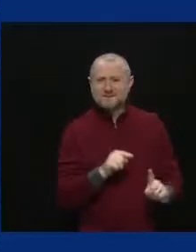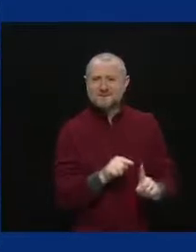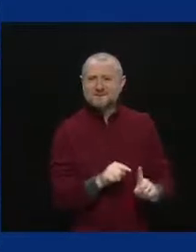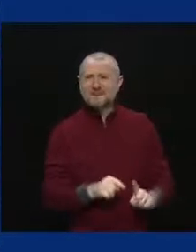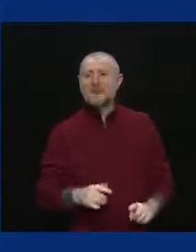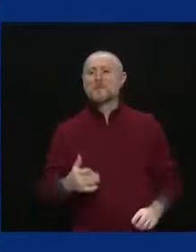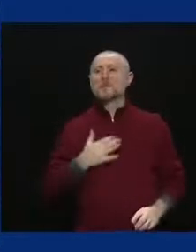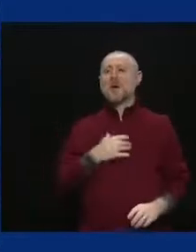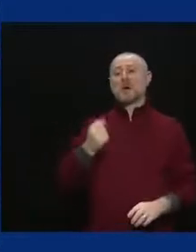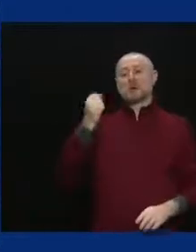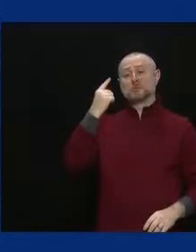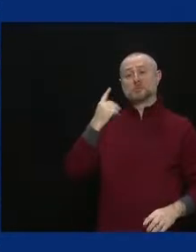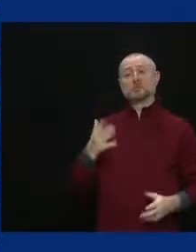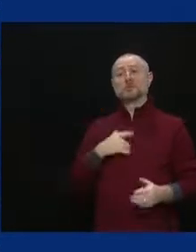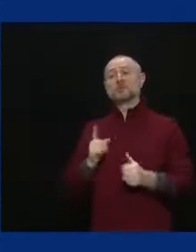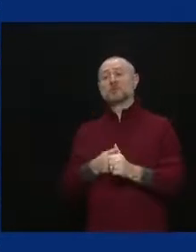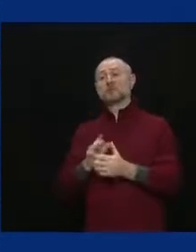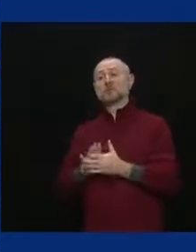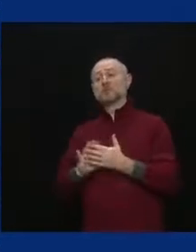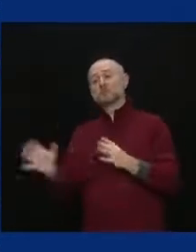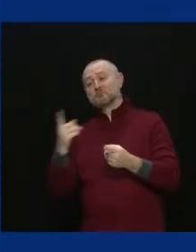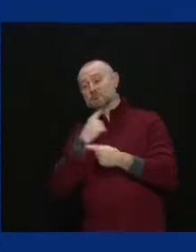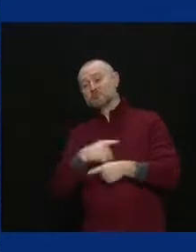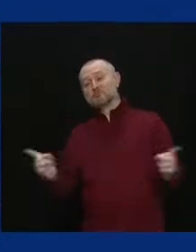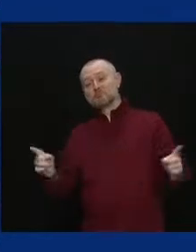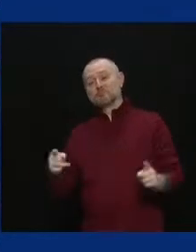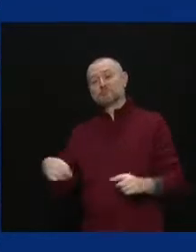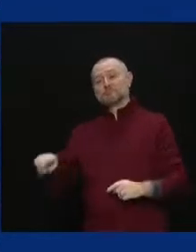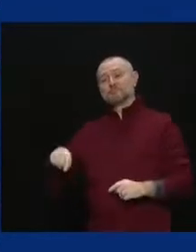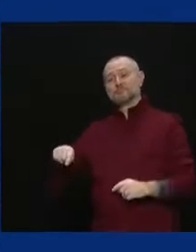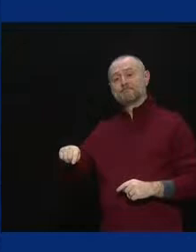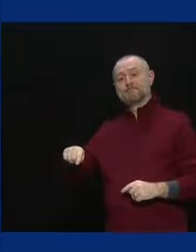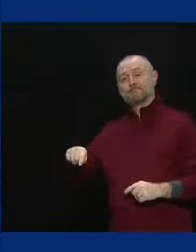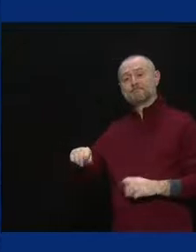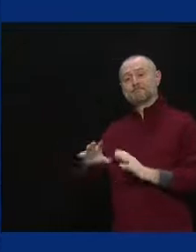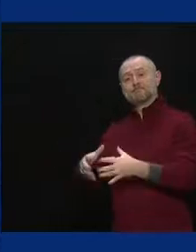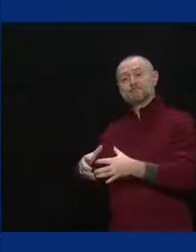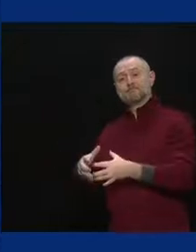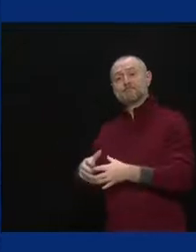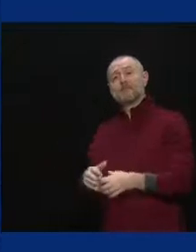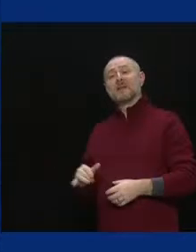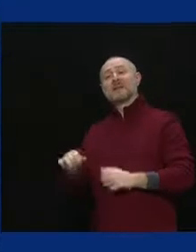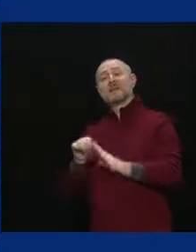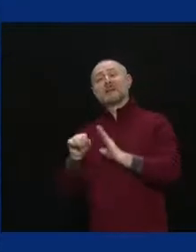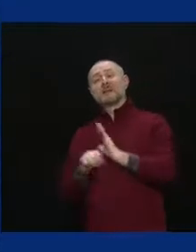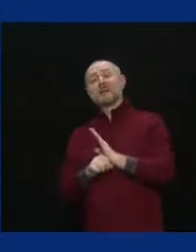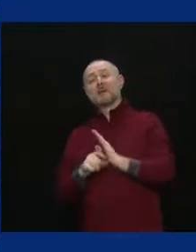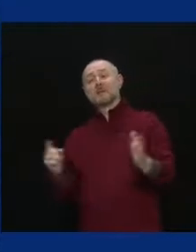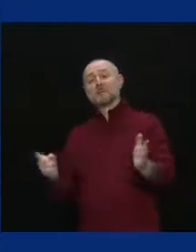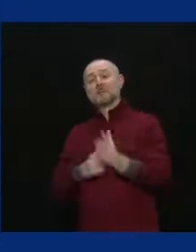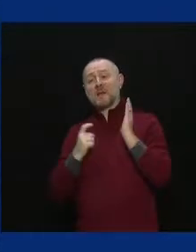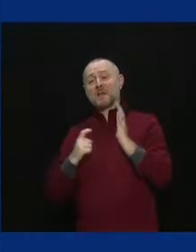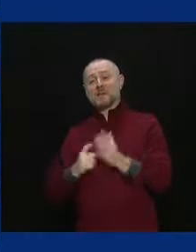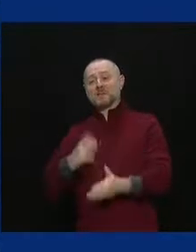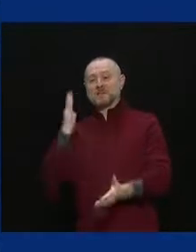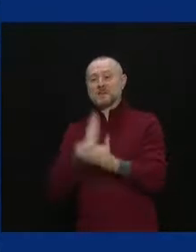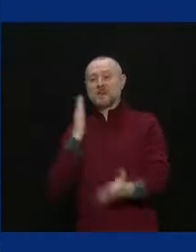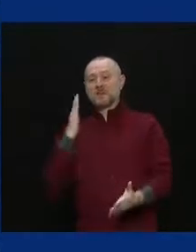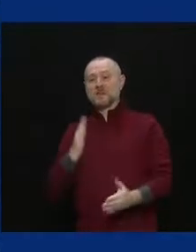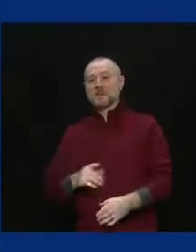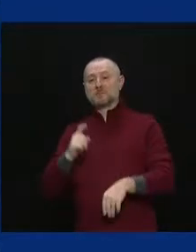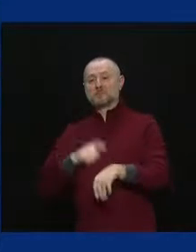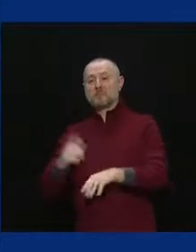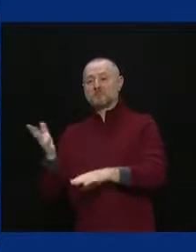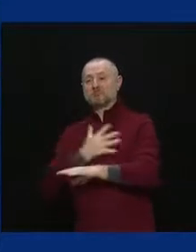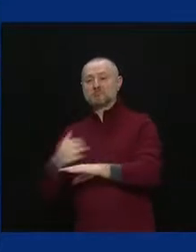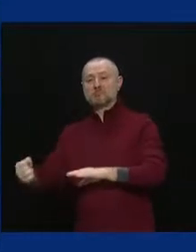school district said was that they're going to, when the state mandate lapses, according to the